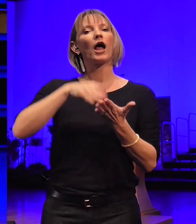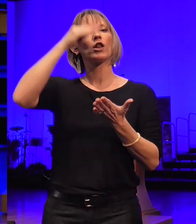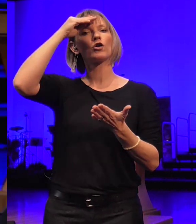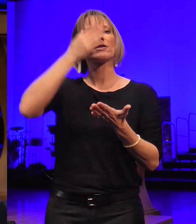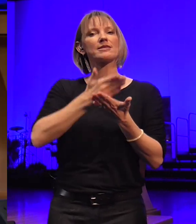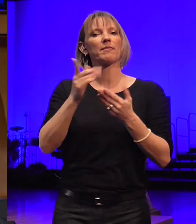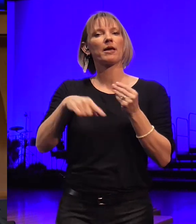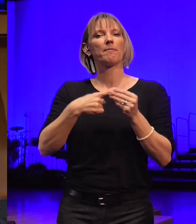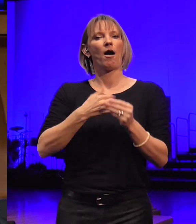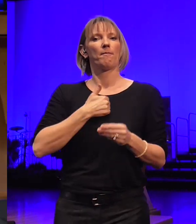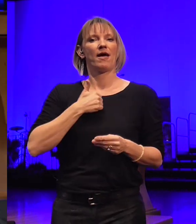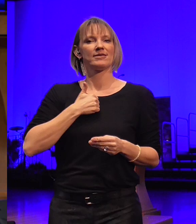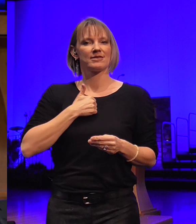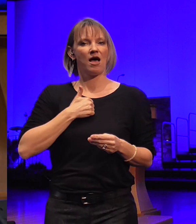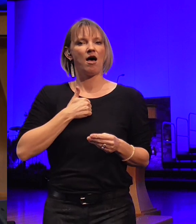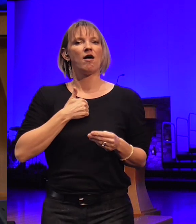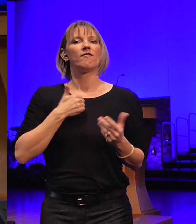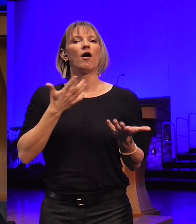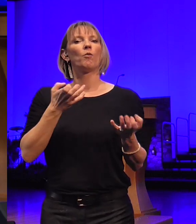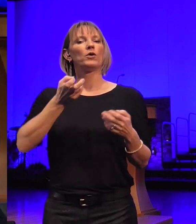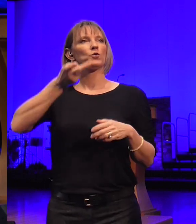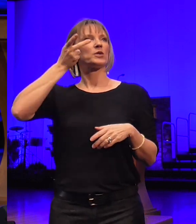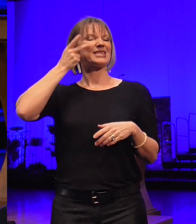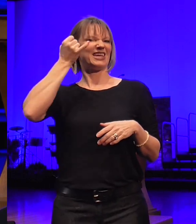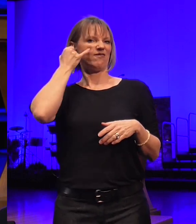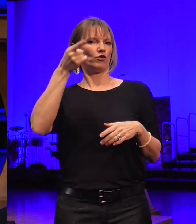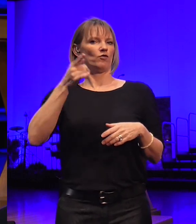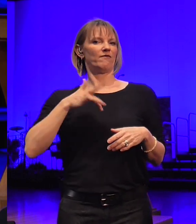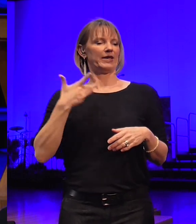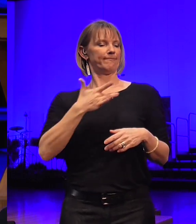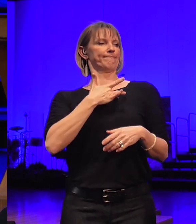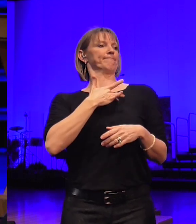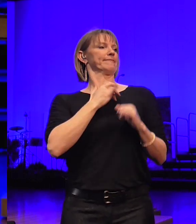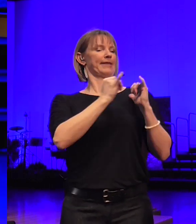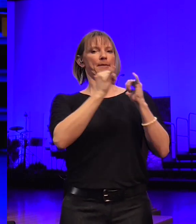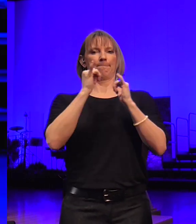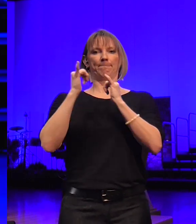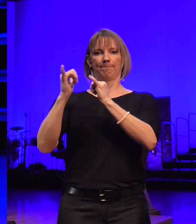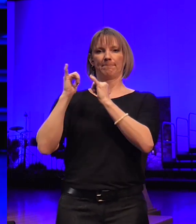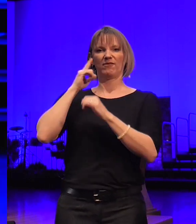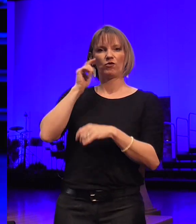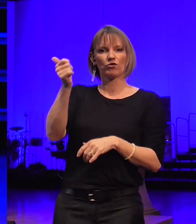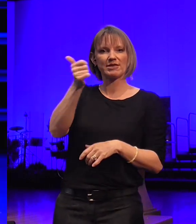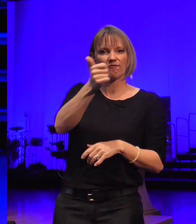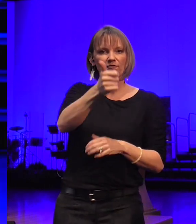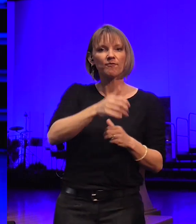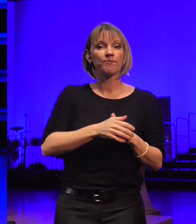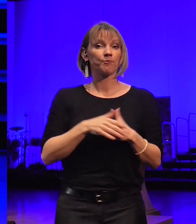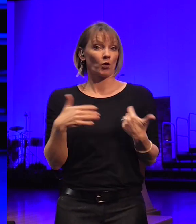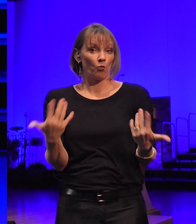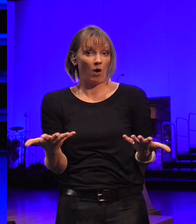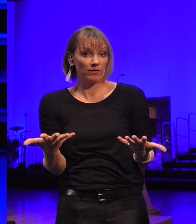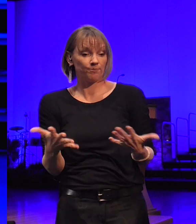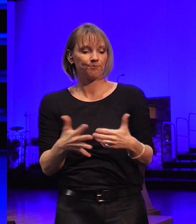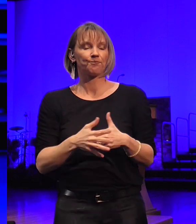myself, and I want to see if you resonate with it for yourself. And it's this: